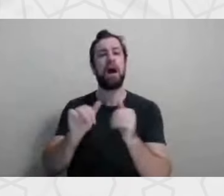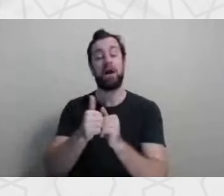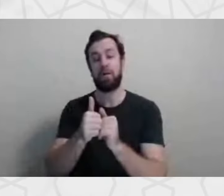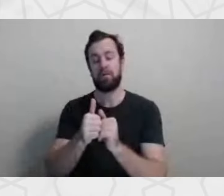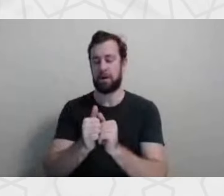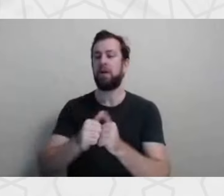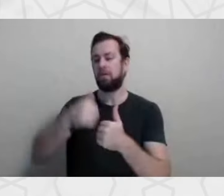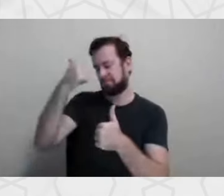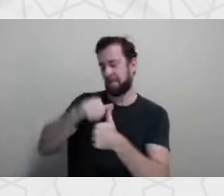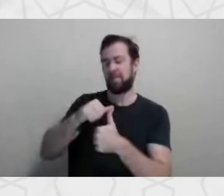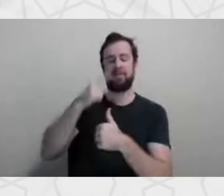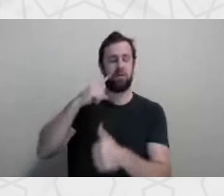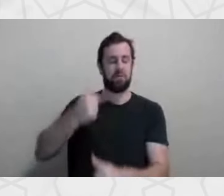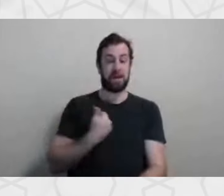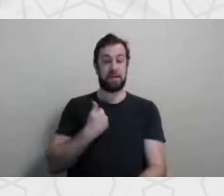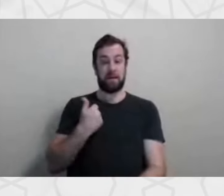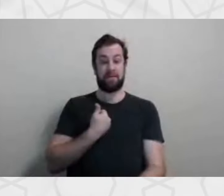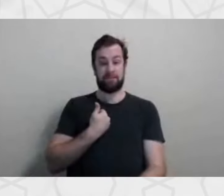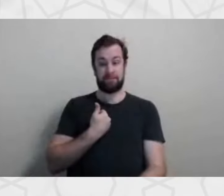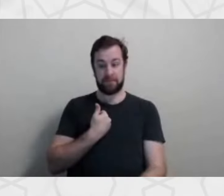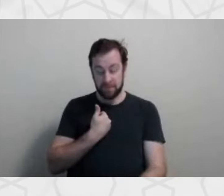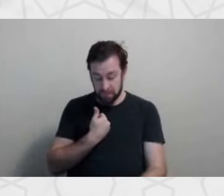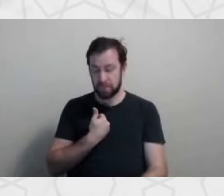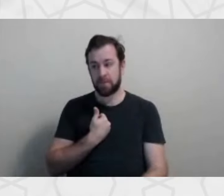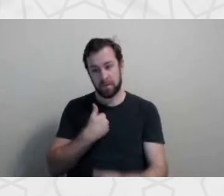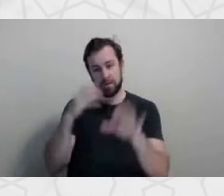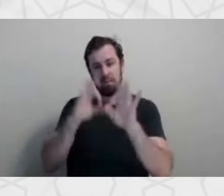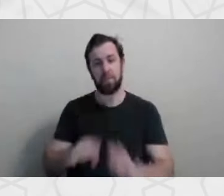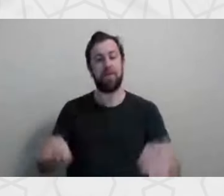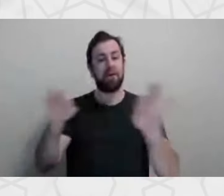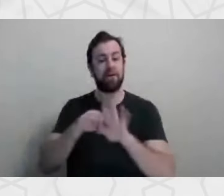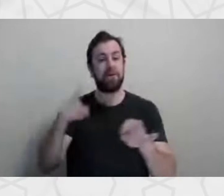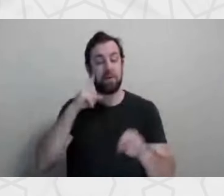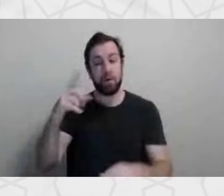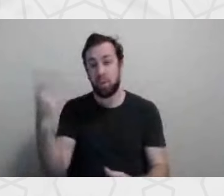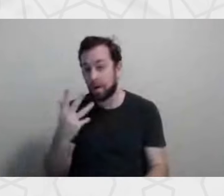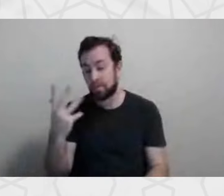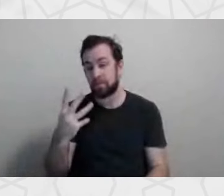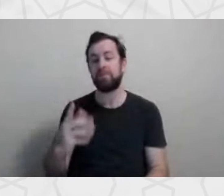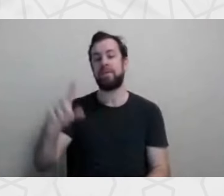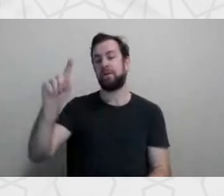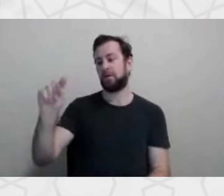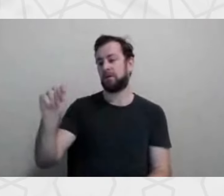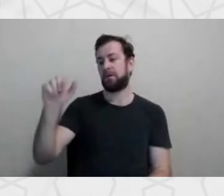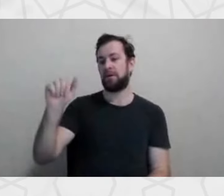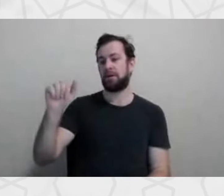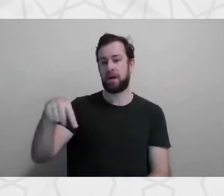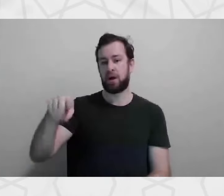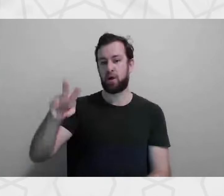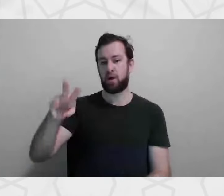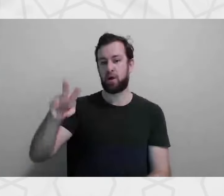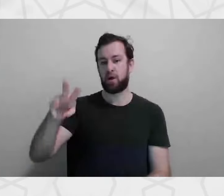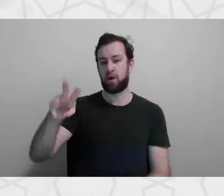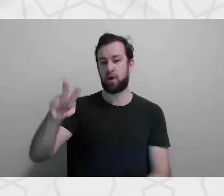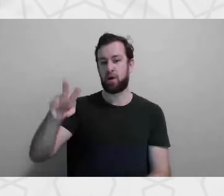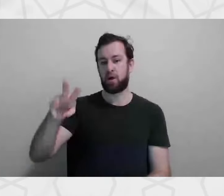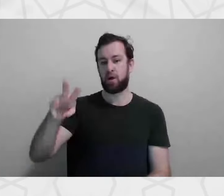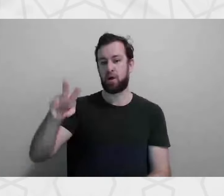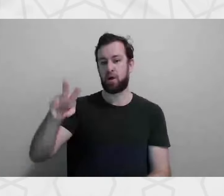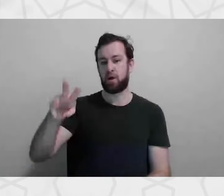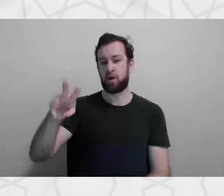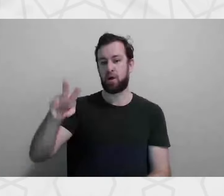reminding myself of the critical importance of the consciousness of Allah. That we should